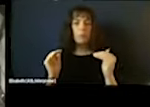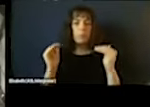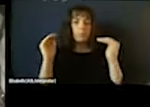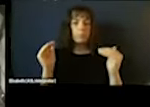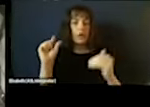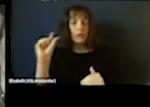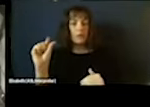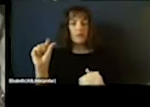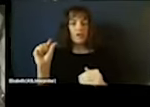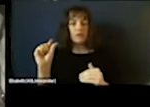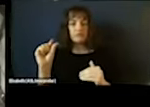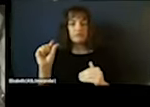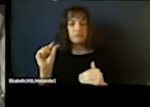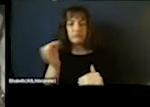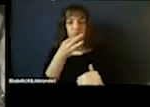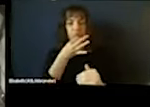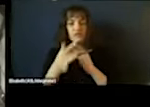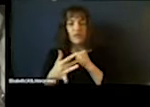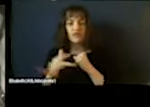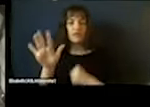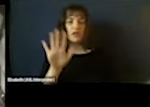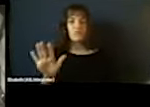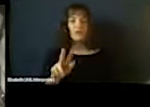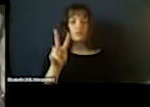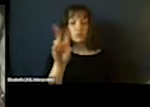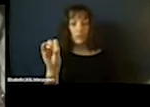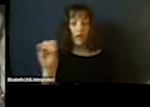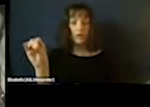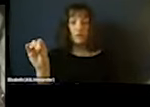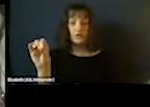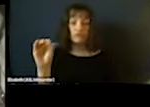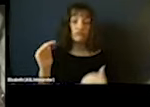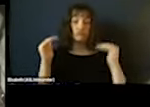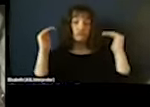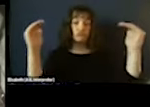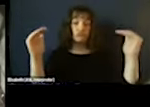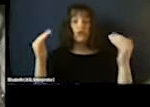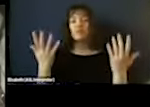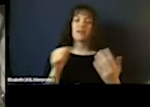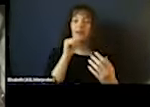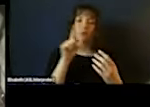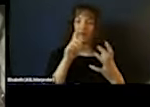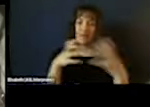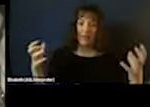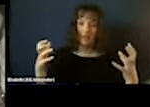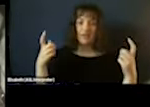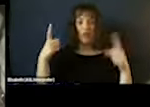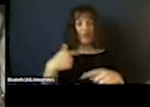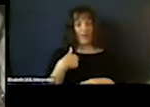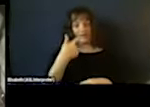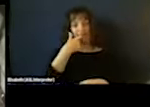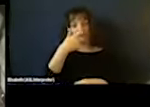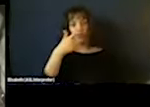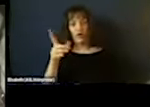high technology around the 2000, but not that much. But when I watched the Dragon capsule launch, and I